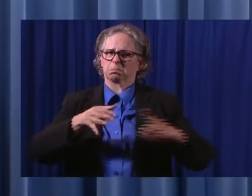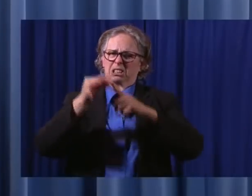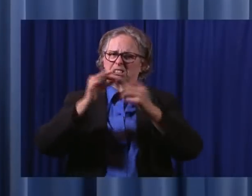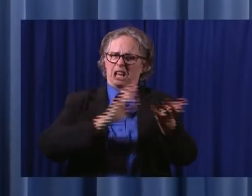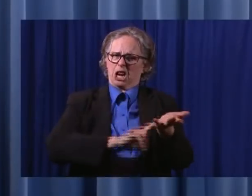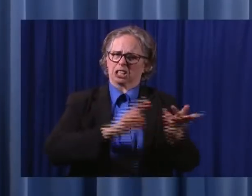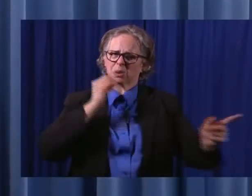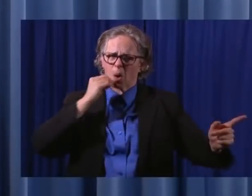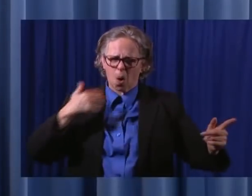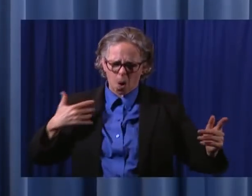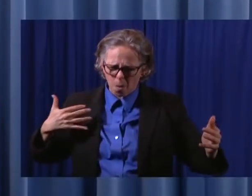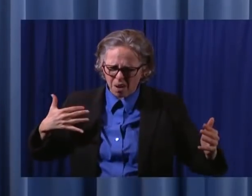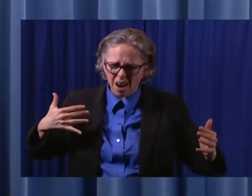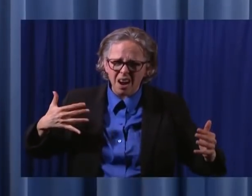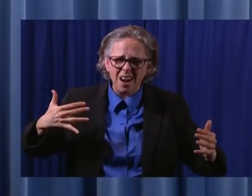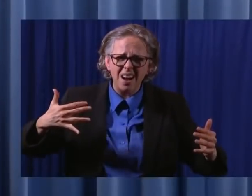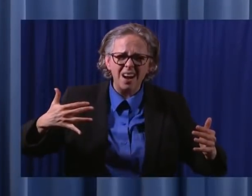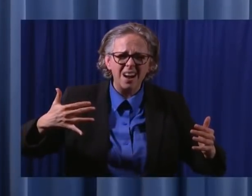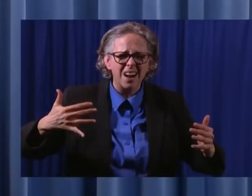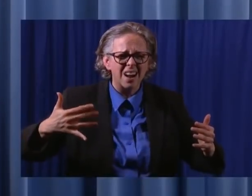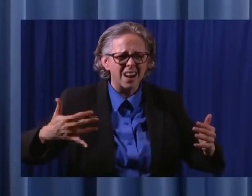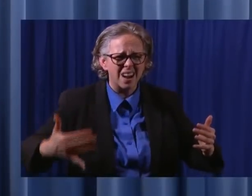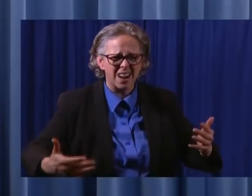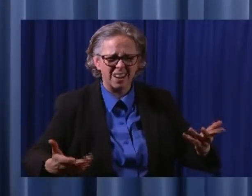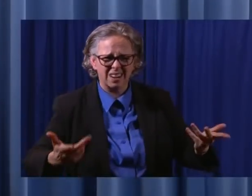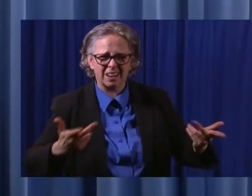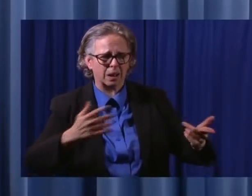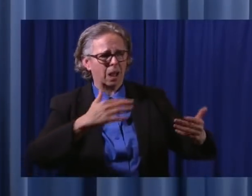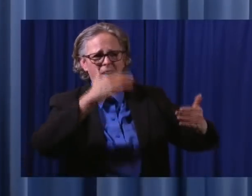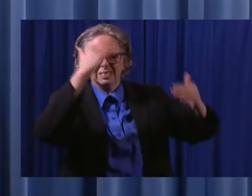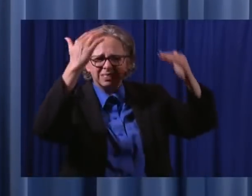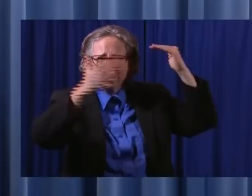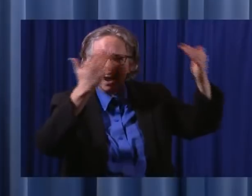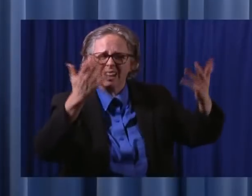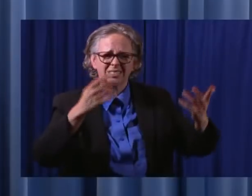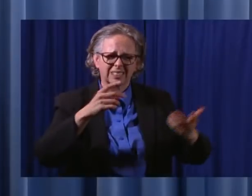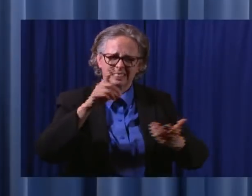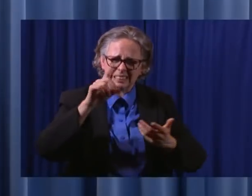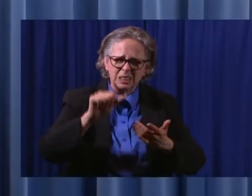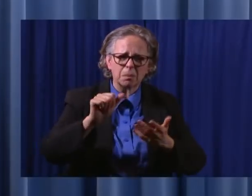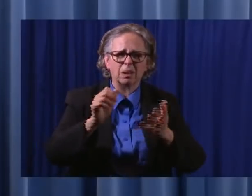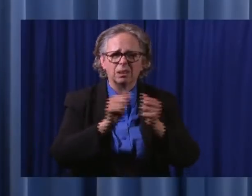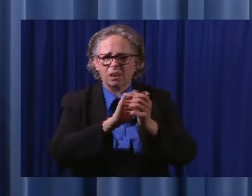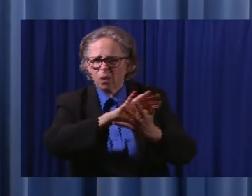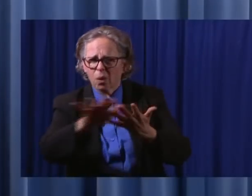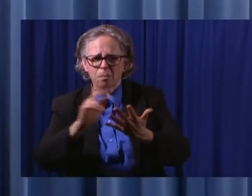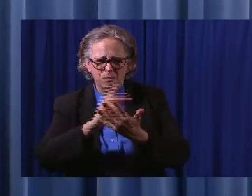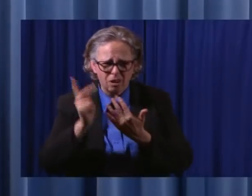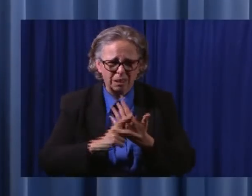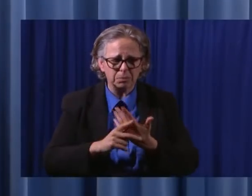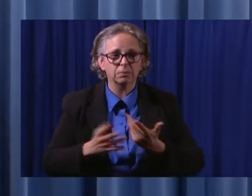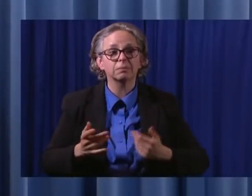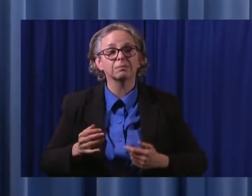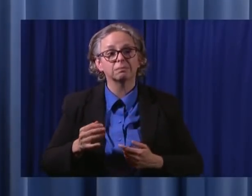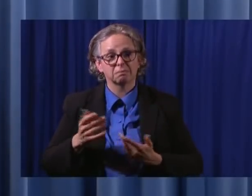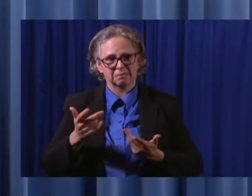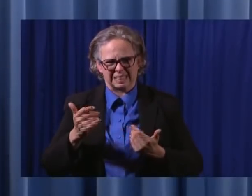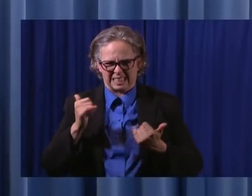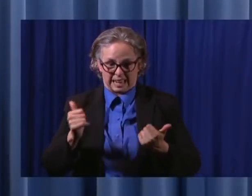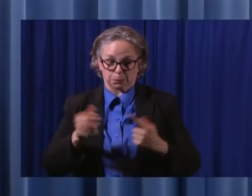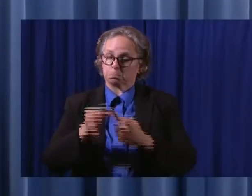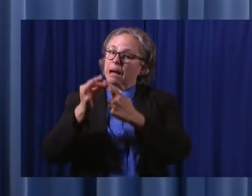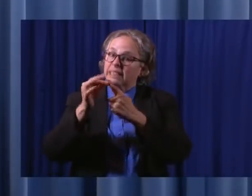with intellectual disabilities, and with an exception for end-of-life circumstances. And by the way, just let